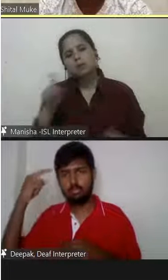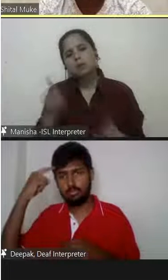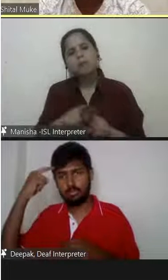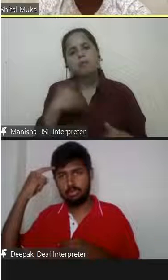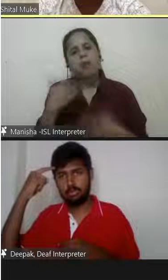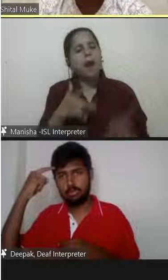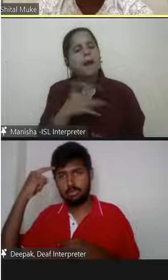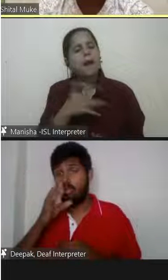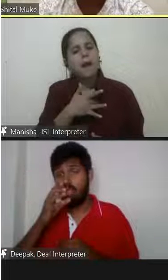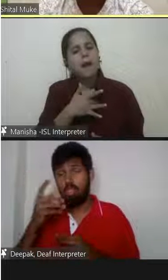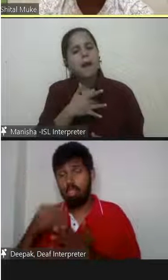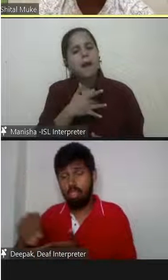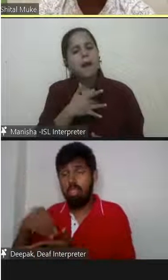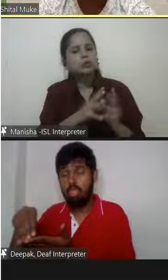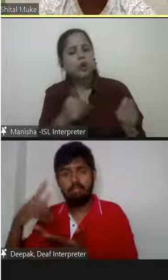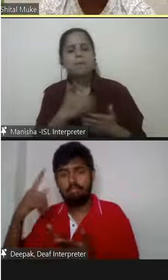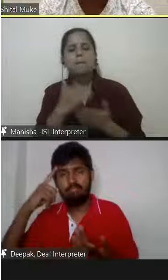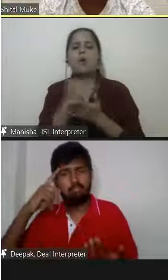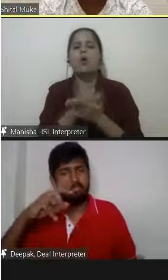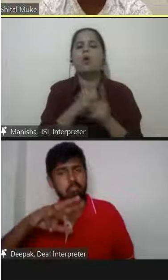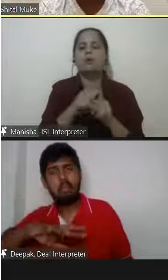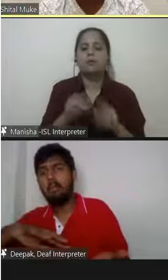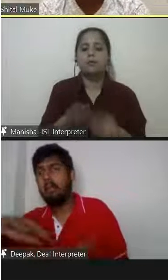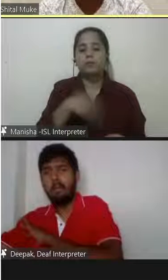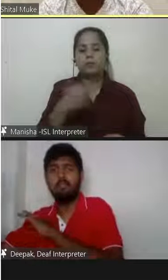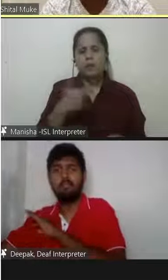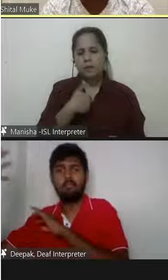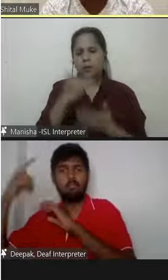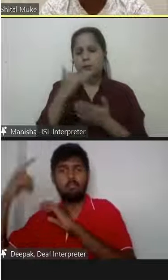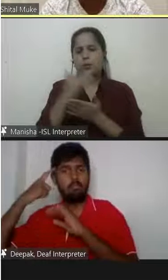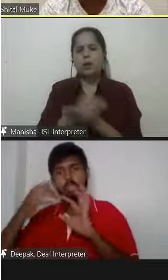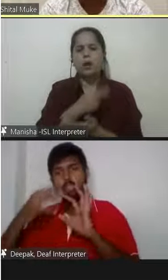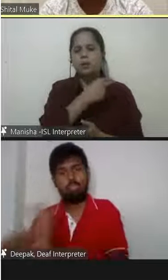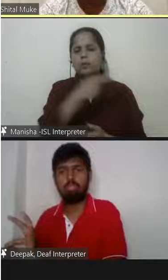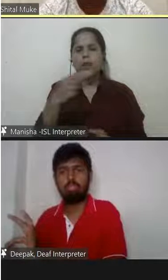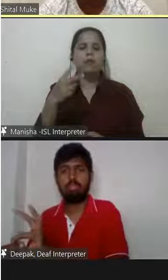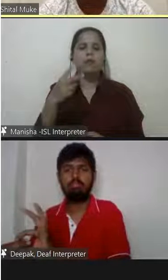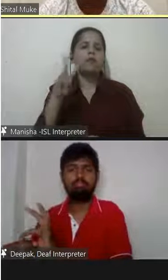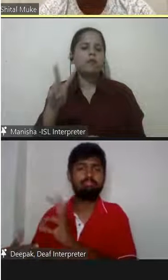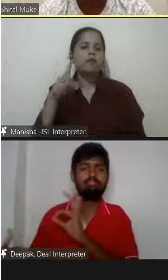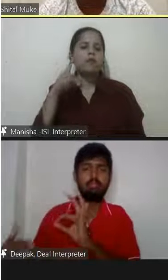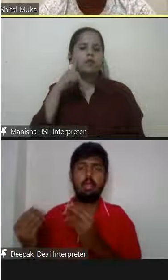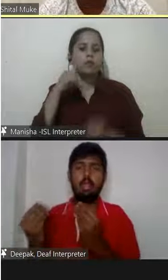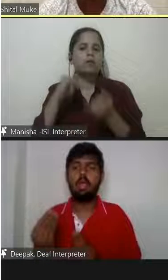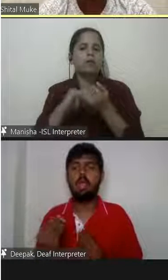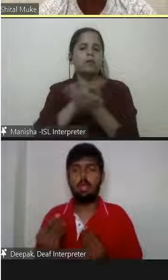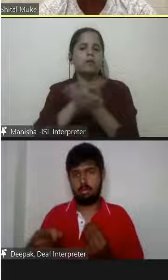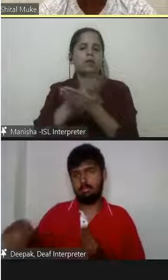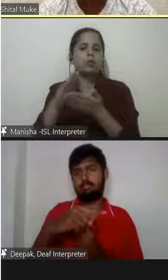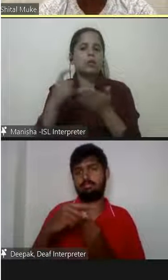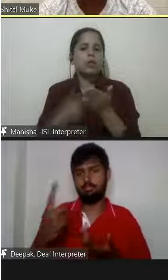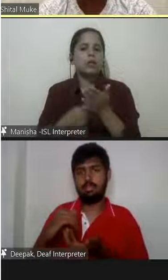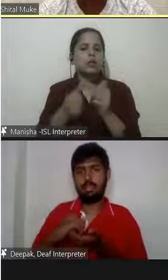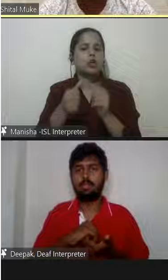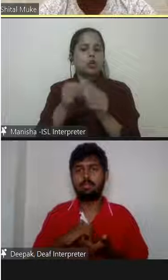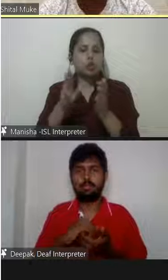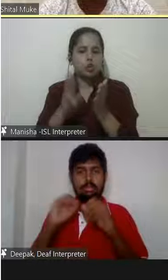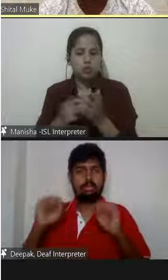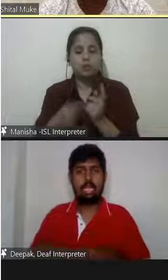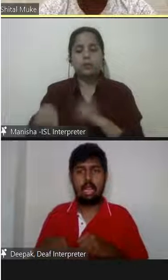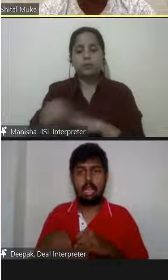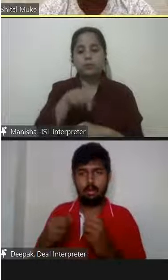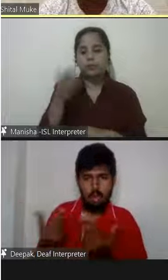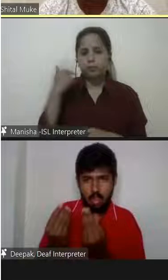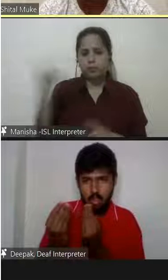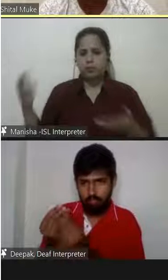Then this program called Vishram was implemented by Sangath in the Vidarbha, the part